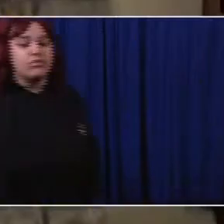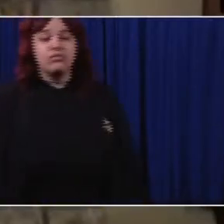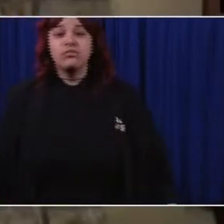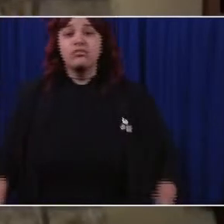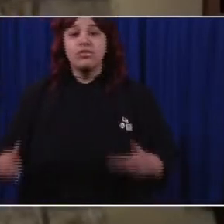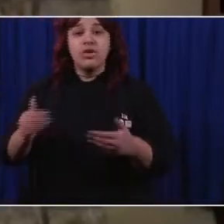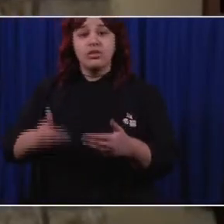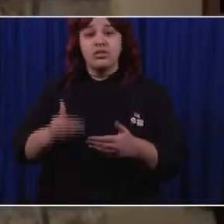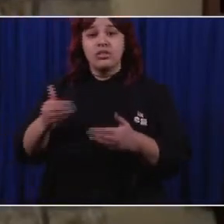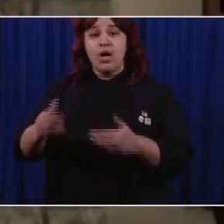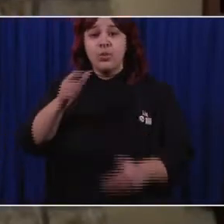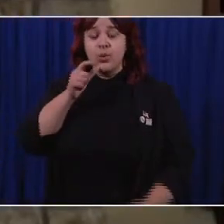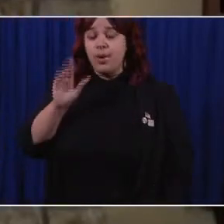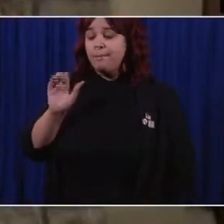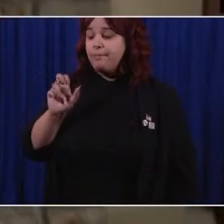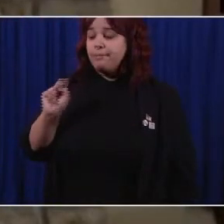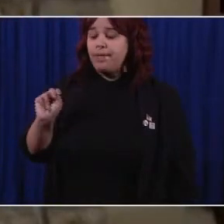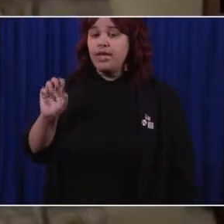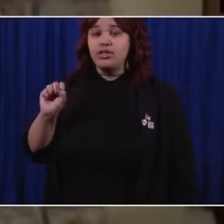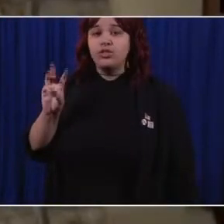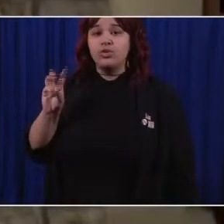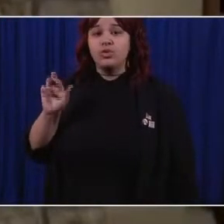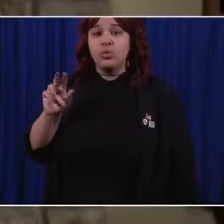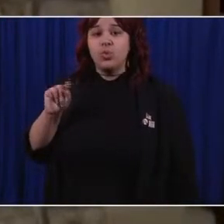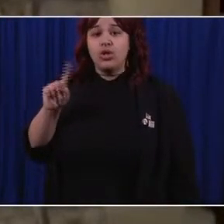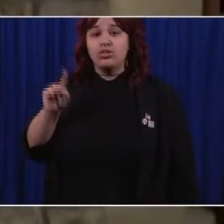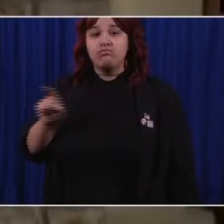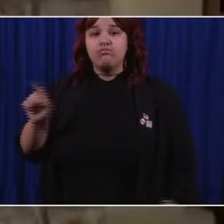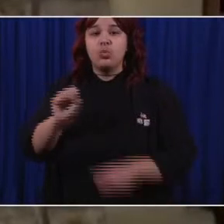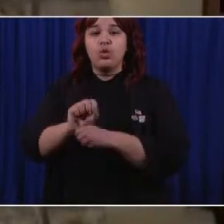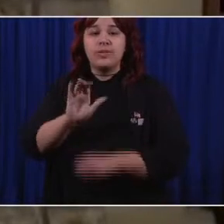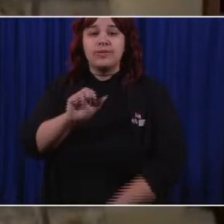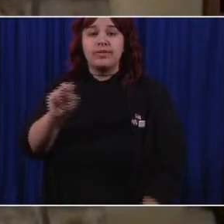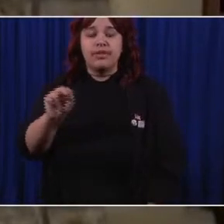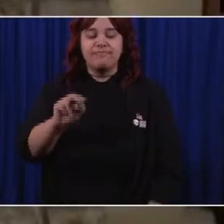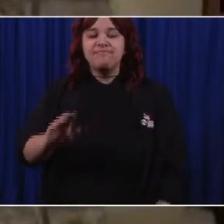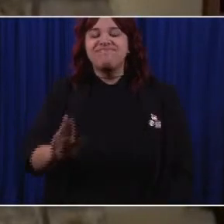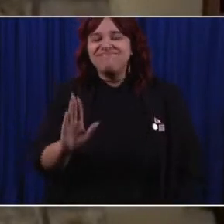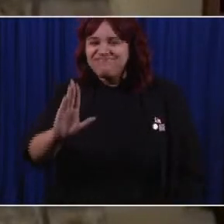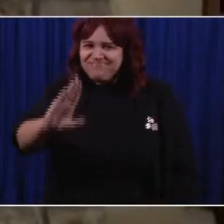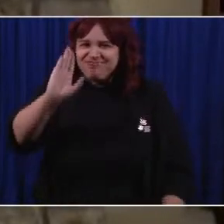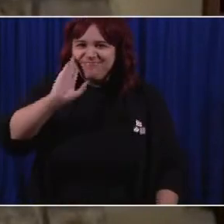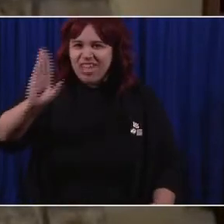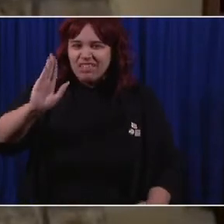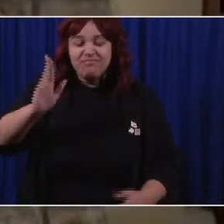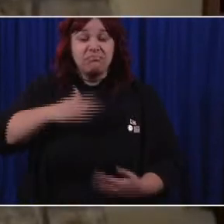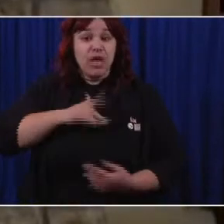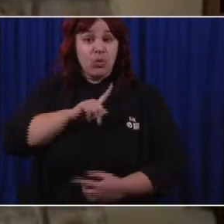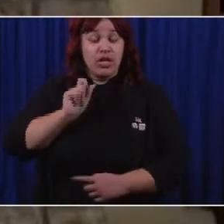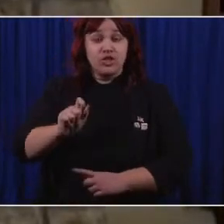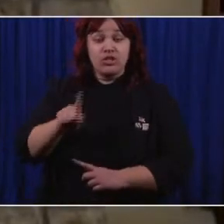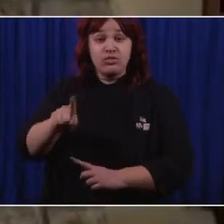in Cincinnati. Hey, Ben. Hi, Governor. I have a question here for Dr. Vanderhoff.